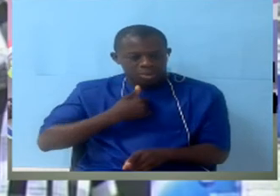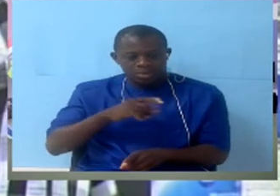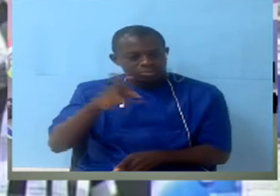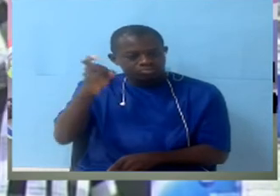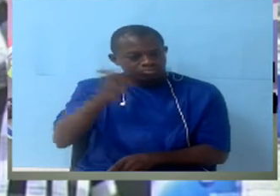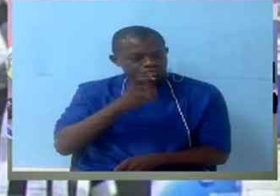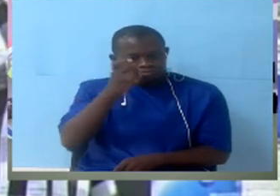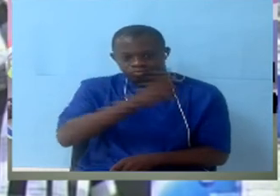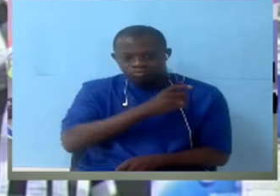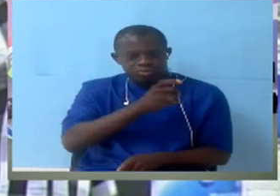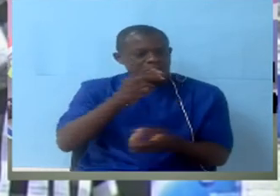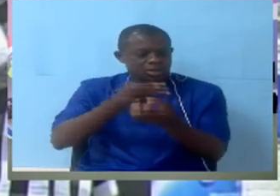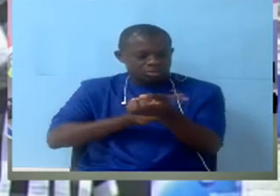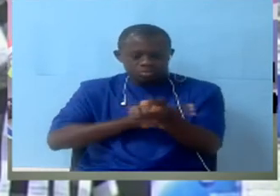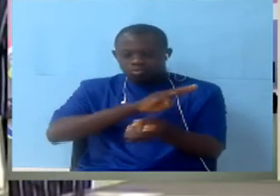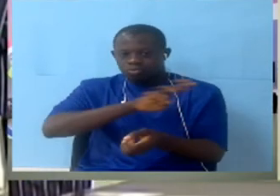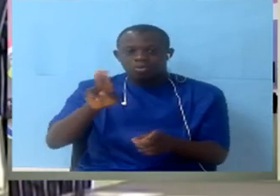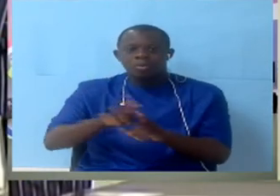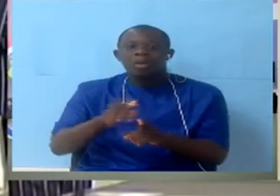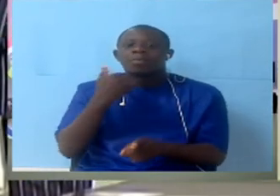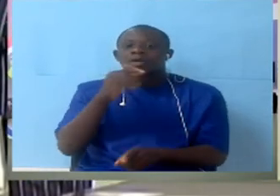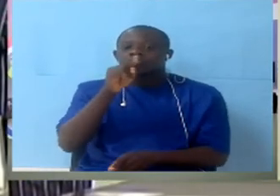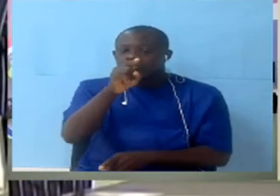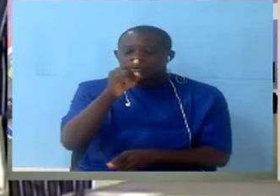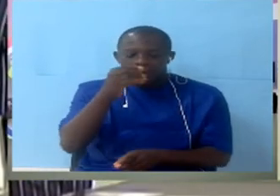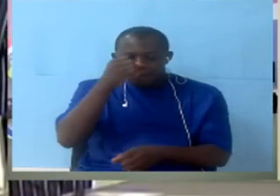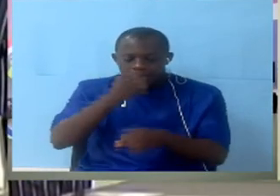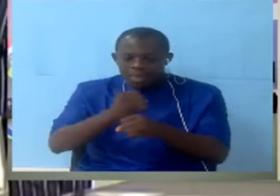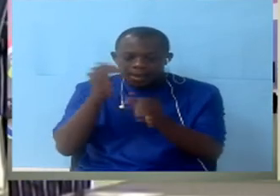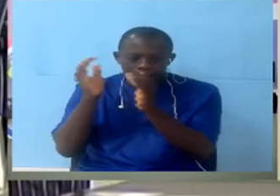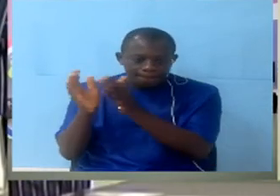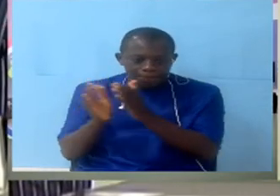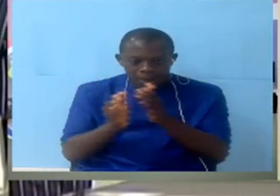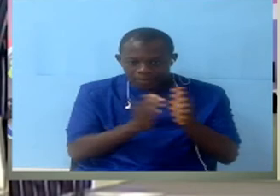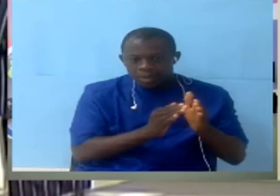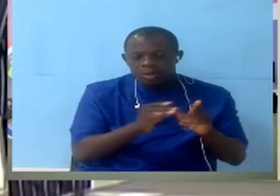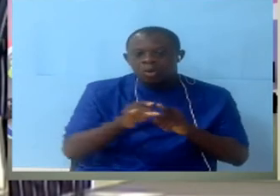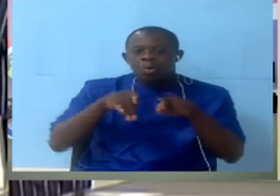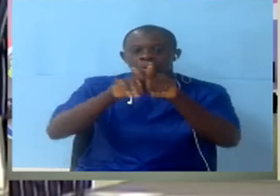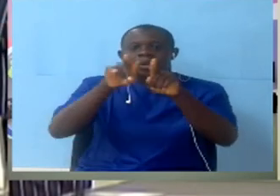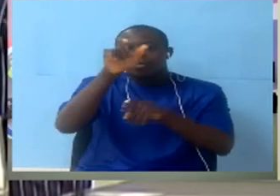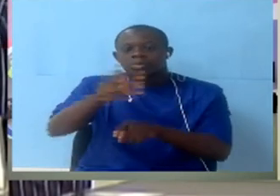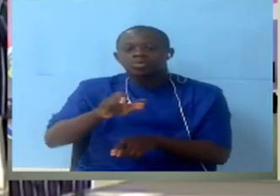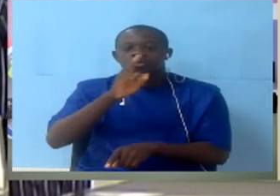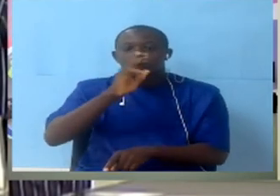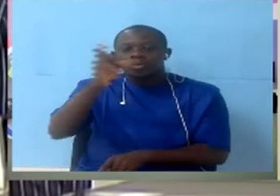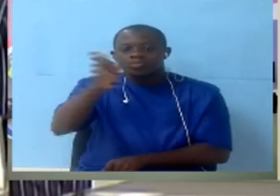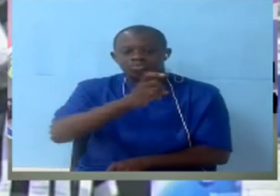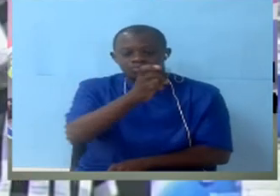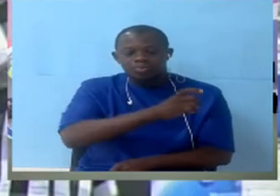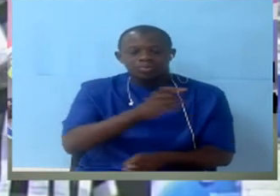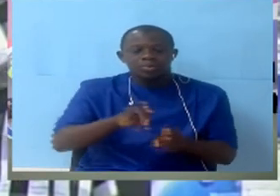As I said, I didn't steal the ship. Did you connive with the person who stole the ship?